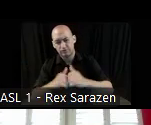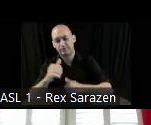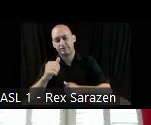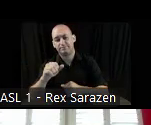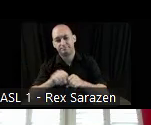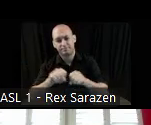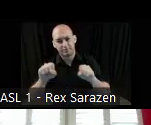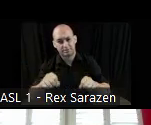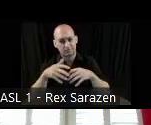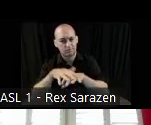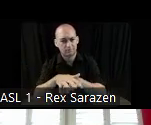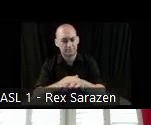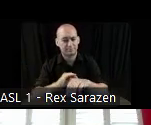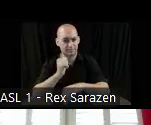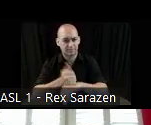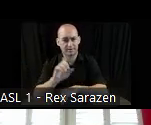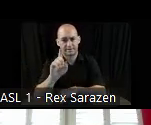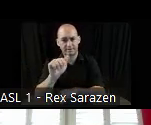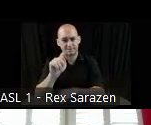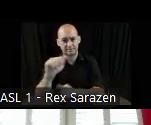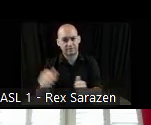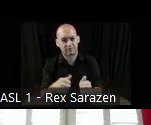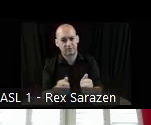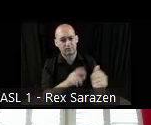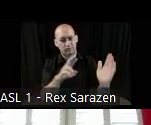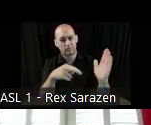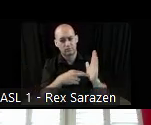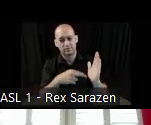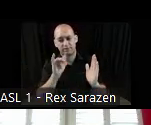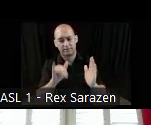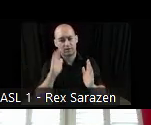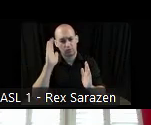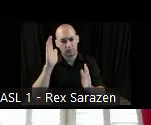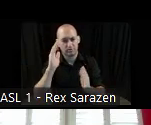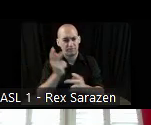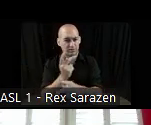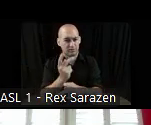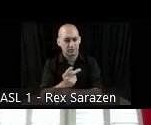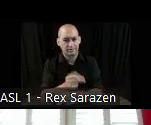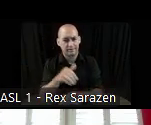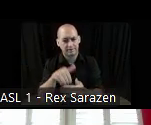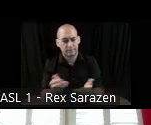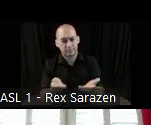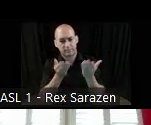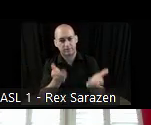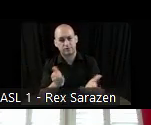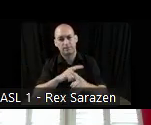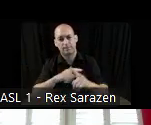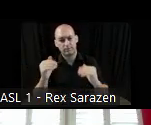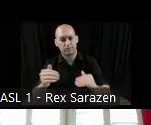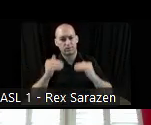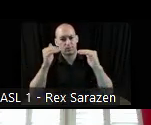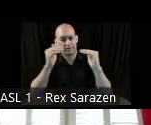the establishment of data tracking rules as the general themes that will be fleshed out in our recommendations, that it will promote and ensure